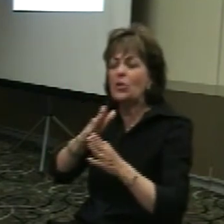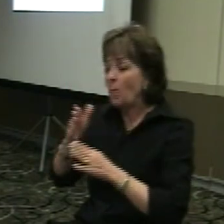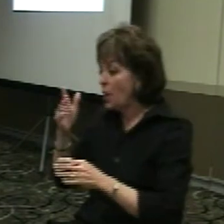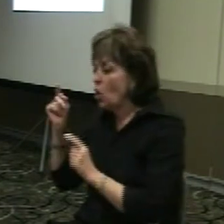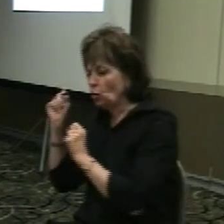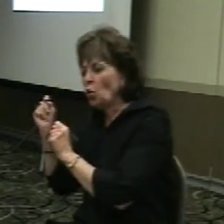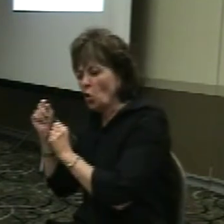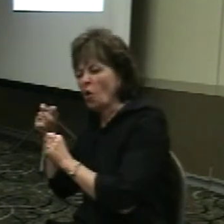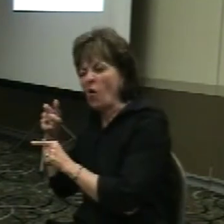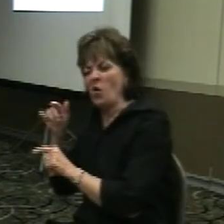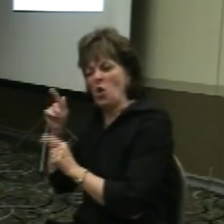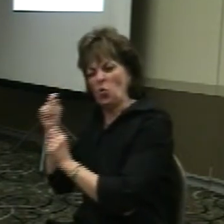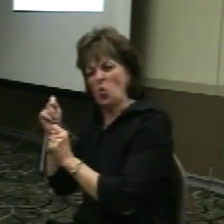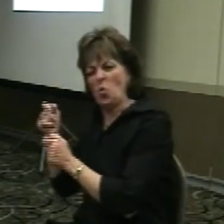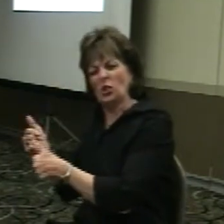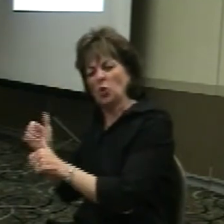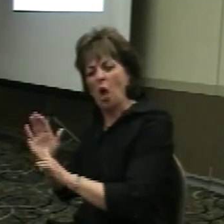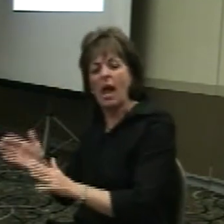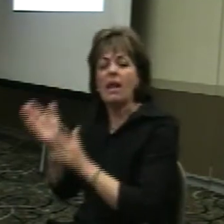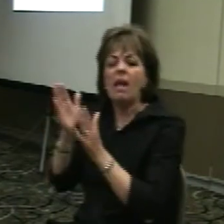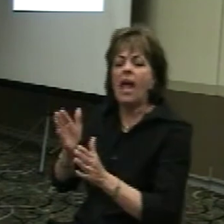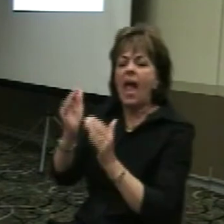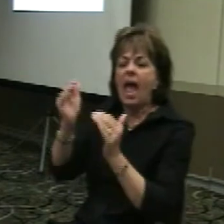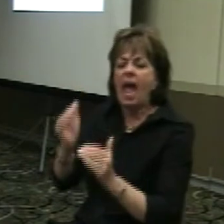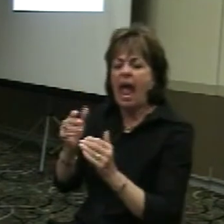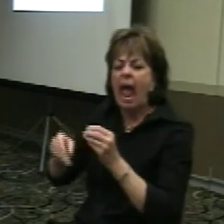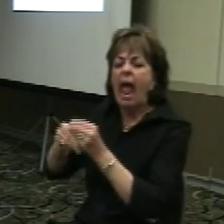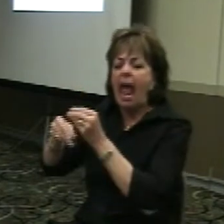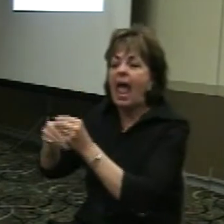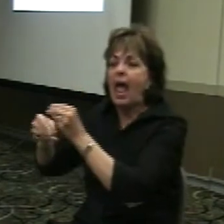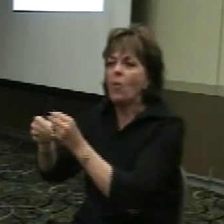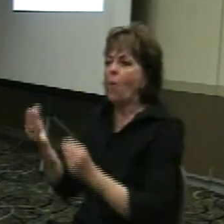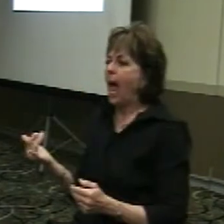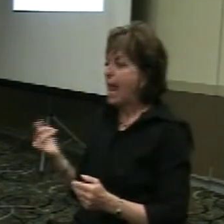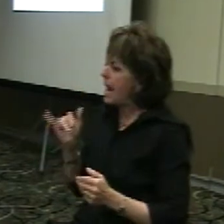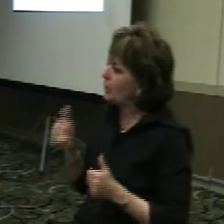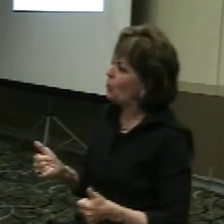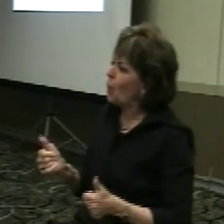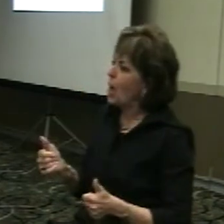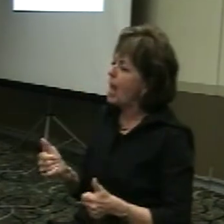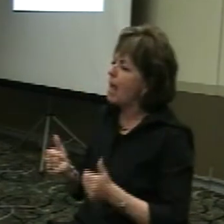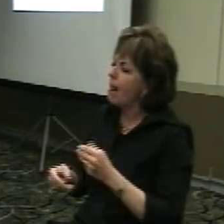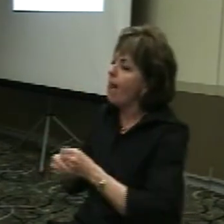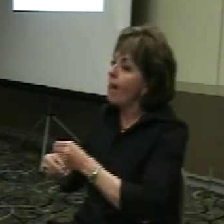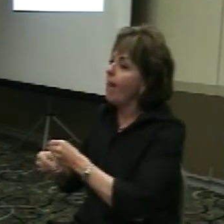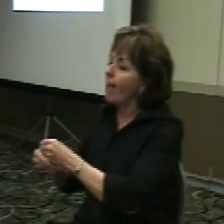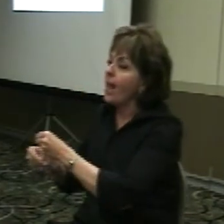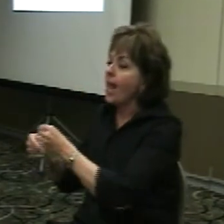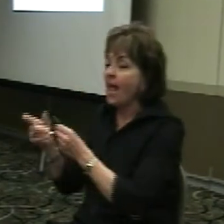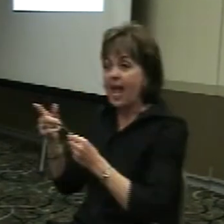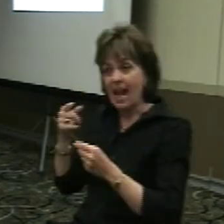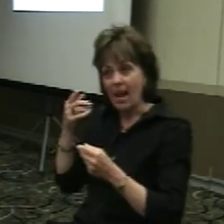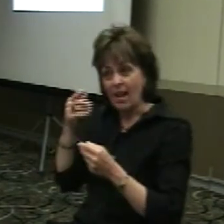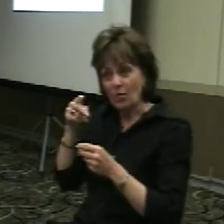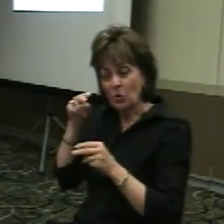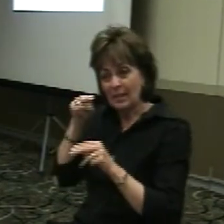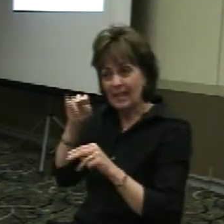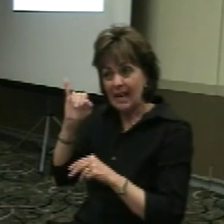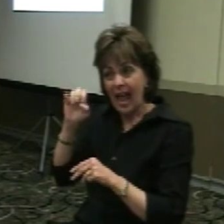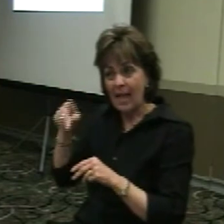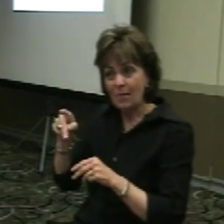good. All right? And let's put a little of this. Why? Because that's good. All right? And sometimes, I don't know, have you seen IEPs